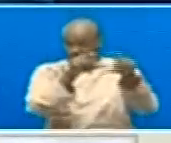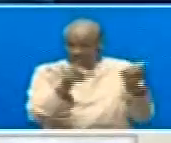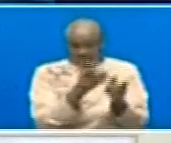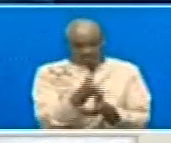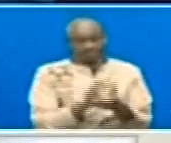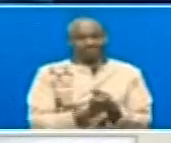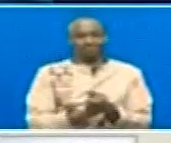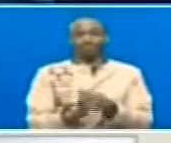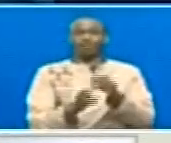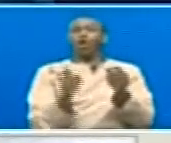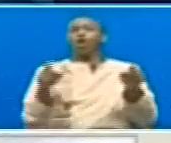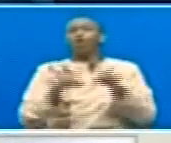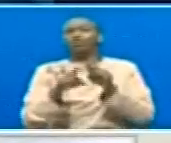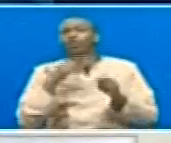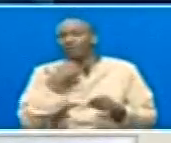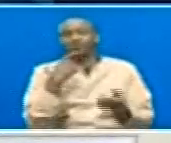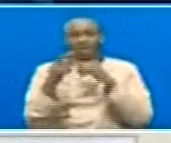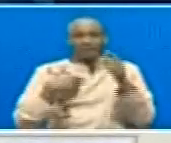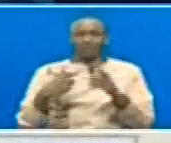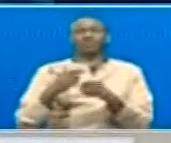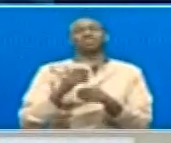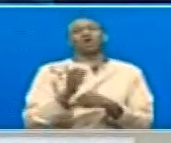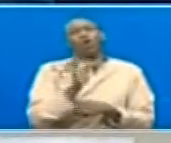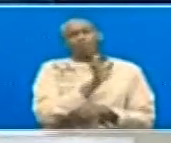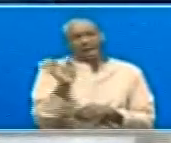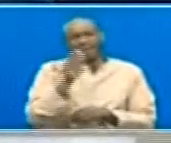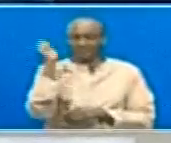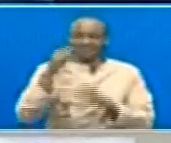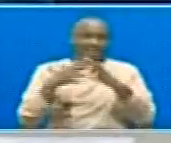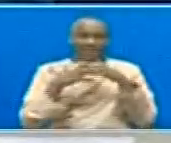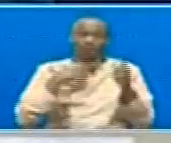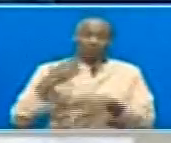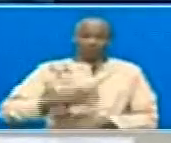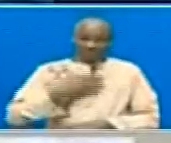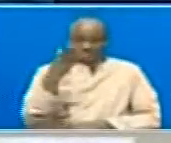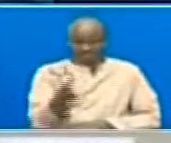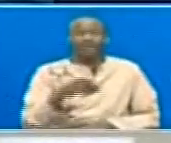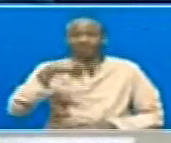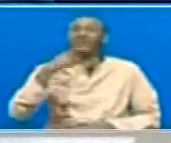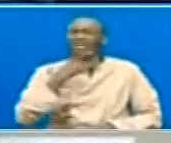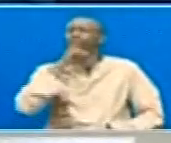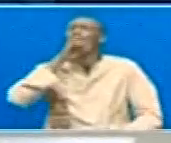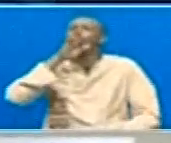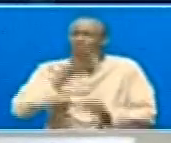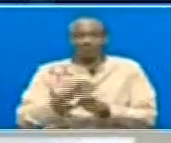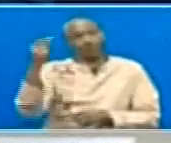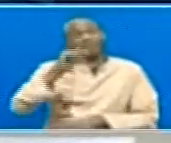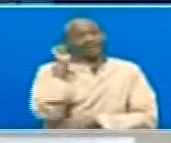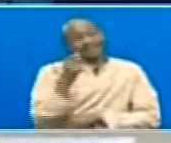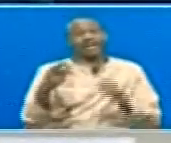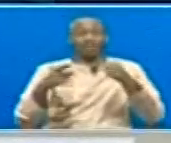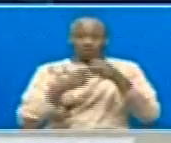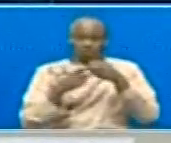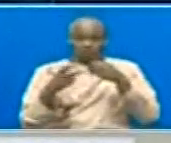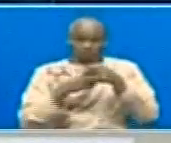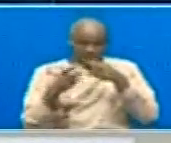We also want to talk about the visit by the U.S. President Barack Obama. He is now saying he will keep his promise to visit Kenya in July,